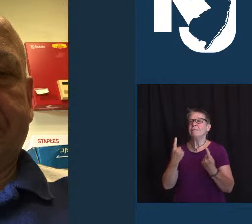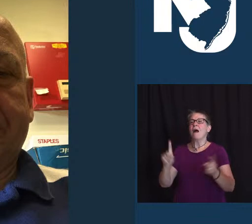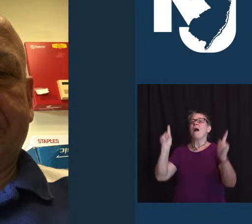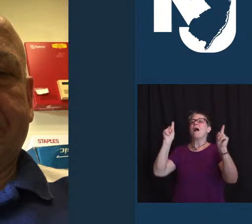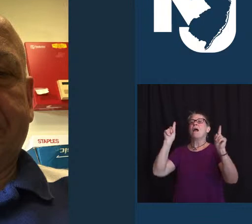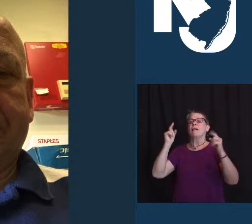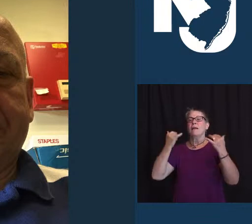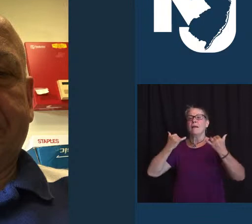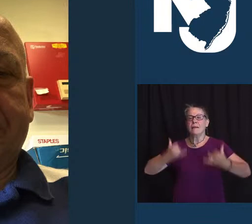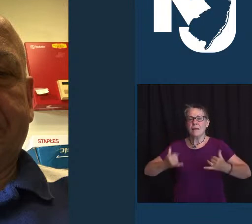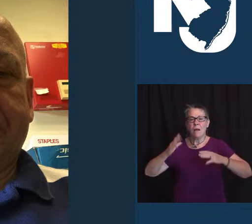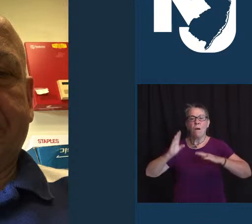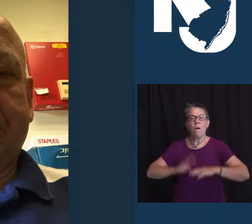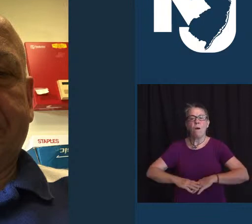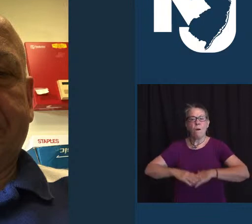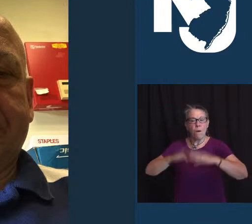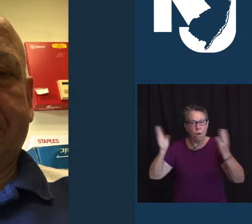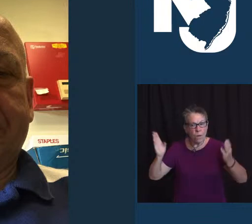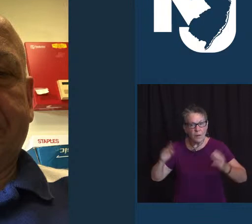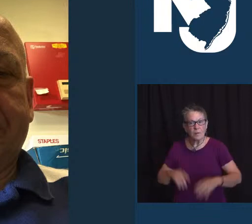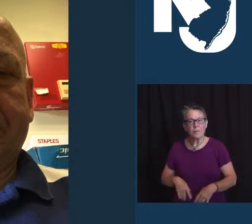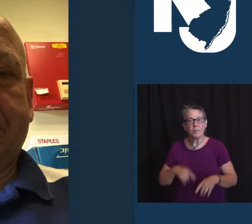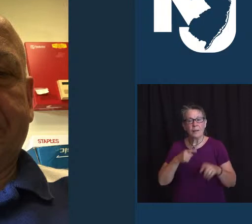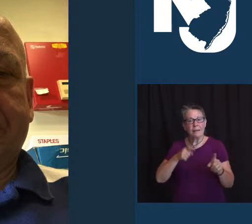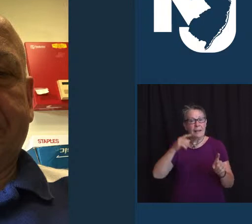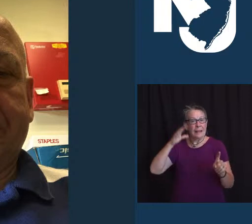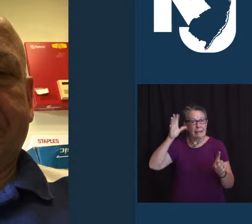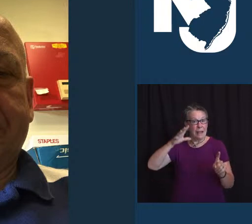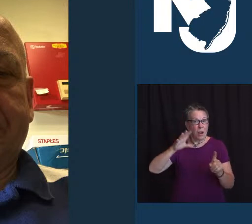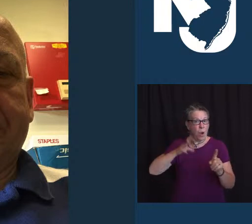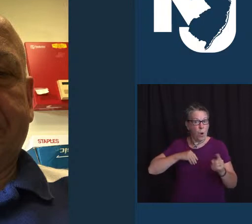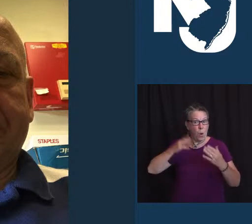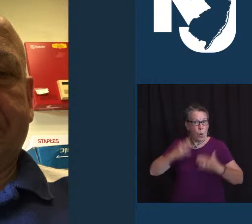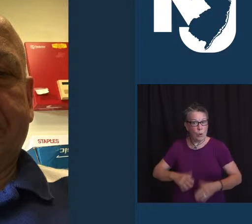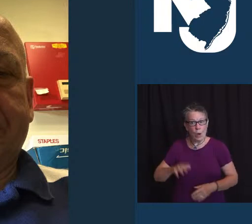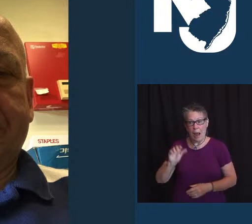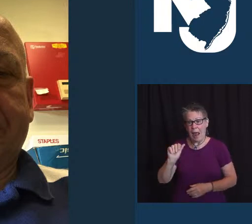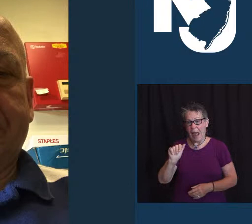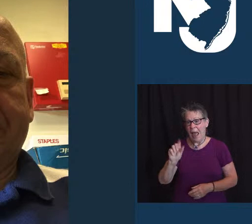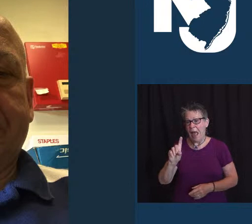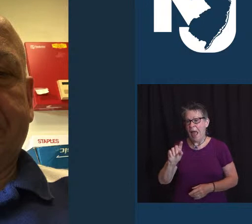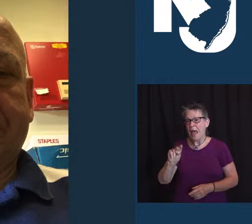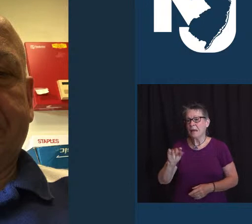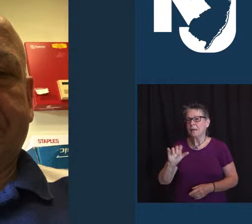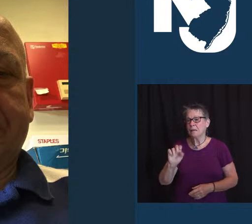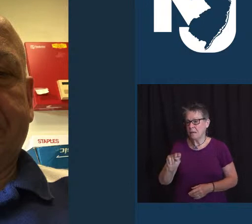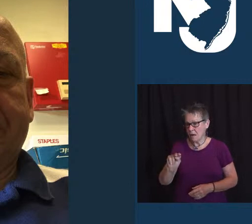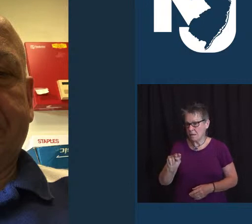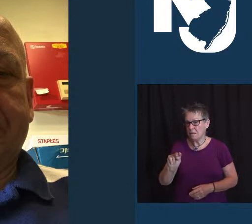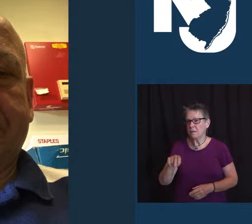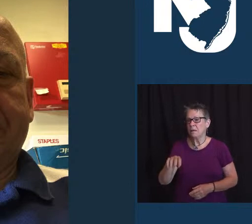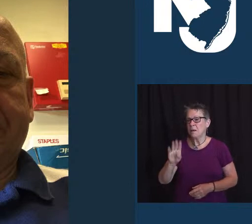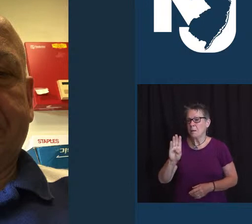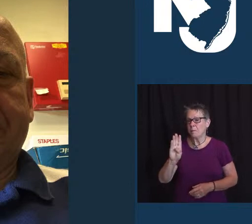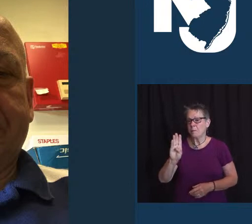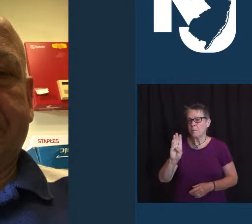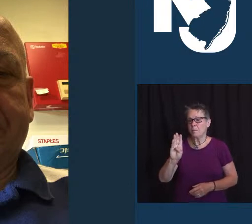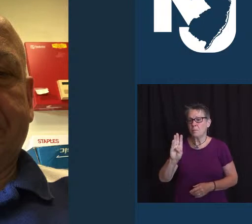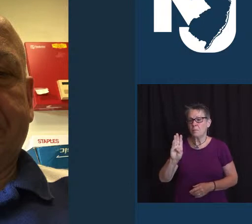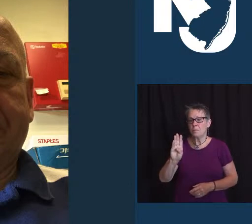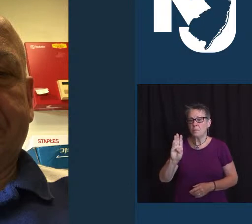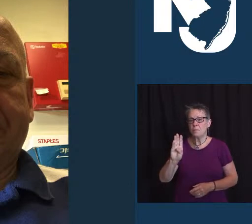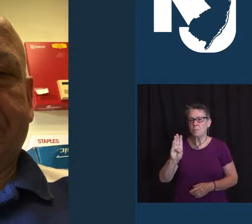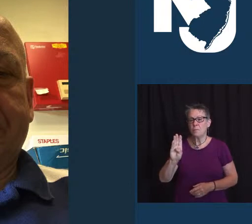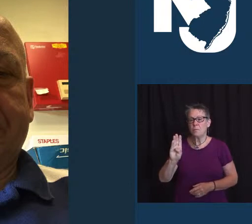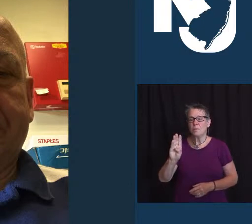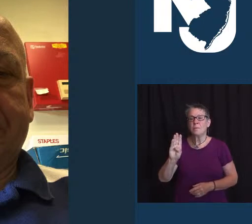guy on the right, Adnan Bektas, had to keep the doors of his establishment closed, providing only meals that could be enjoyed in